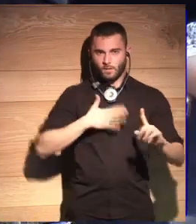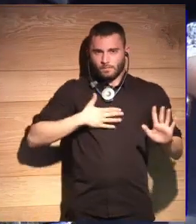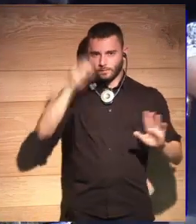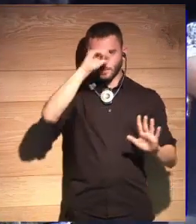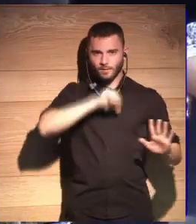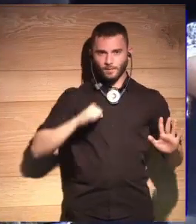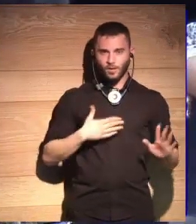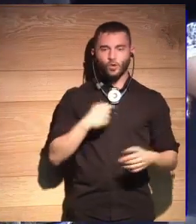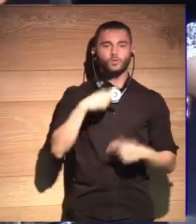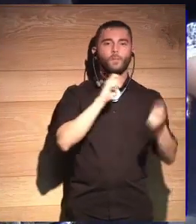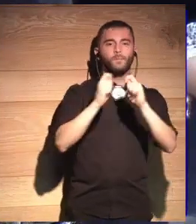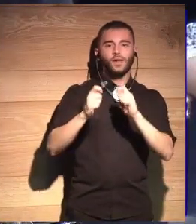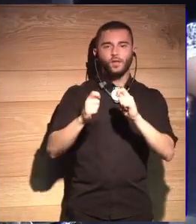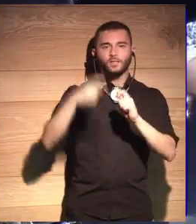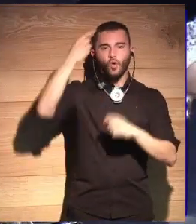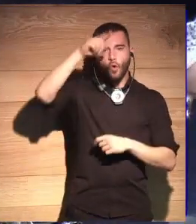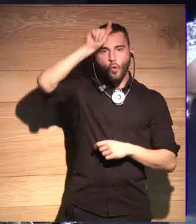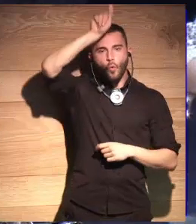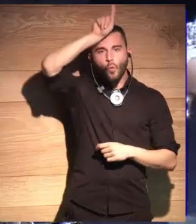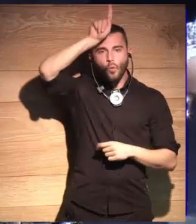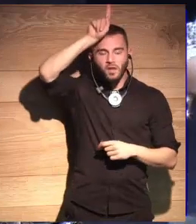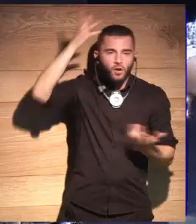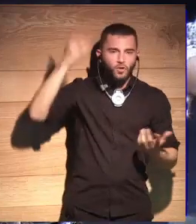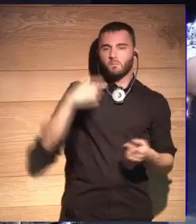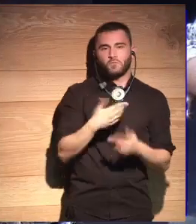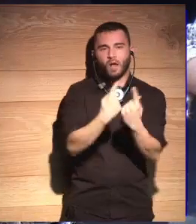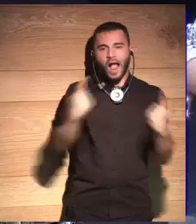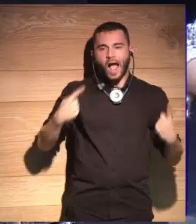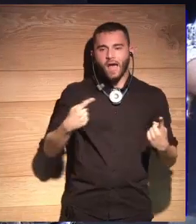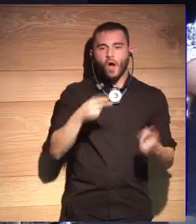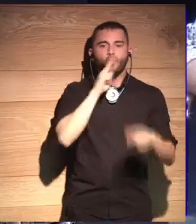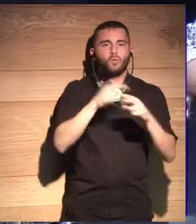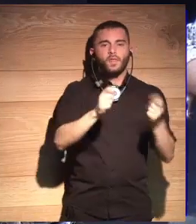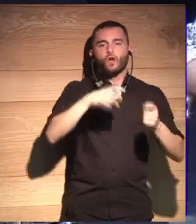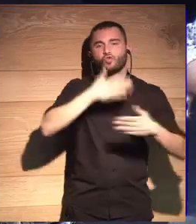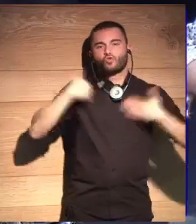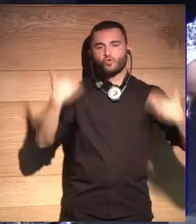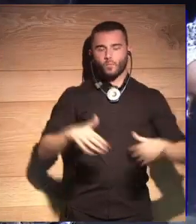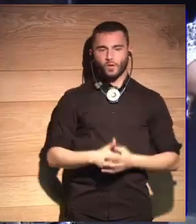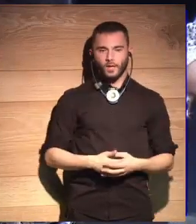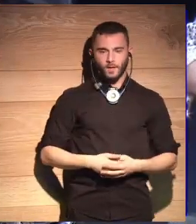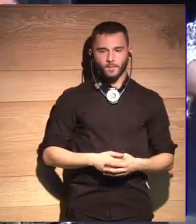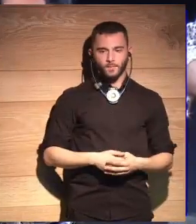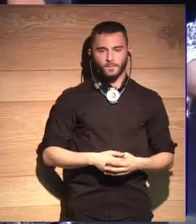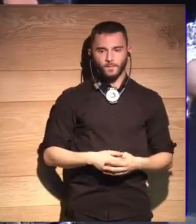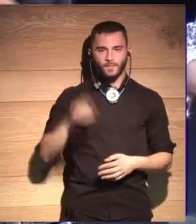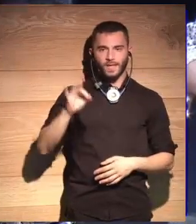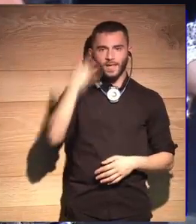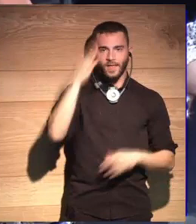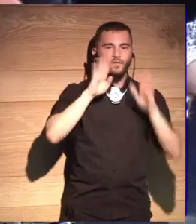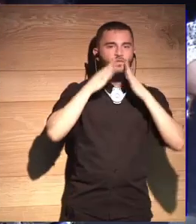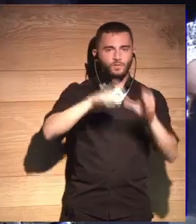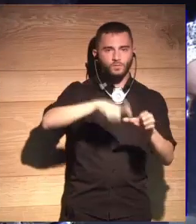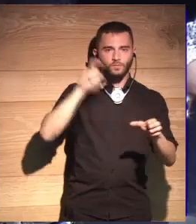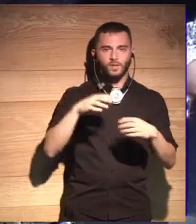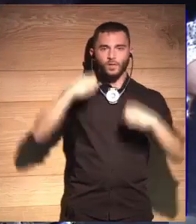many highly utopical models. I call it the unicorn journalism. but is the name I gave it. The